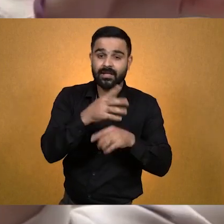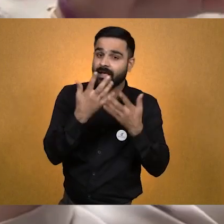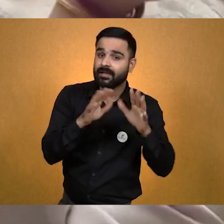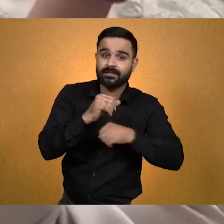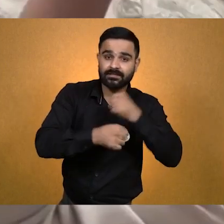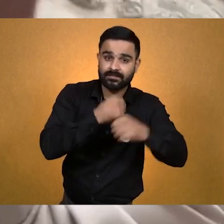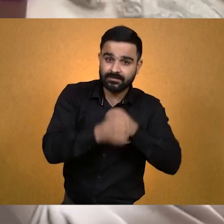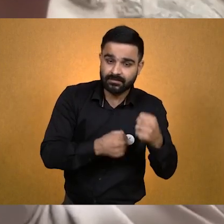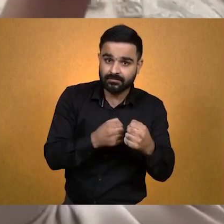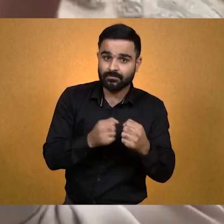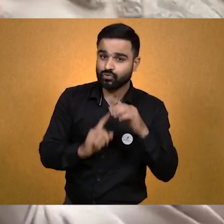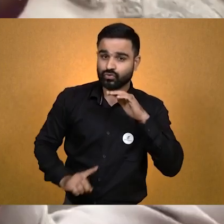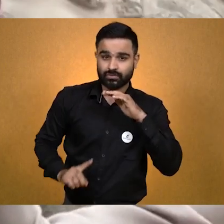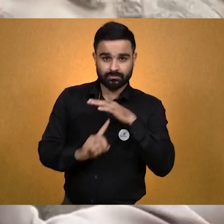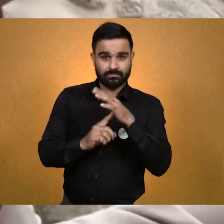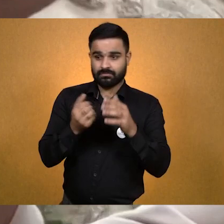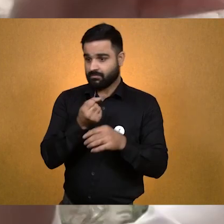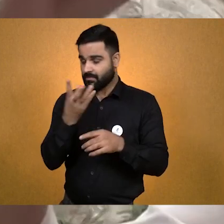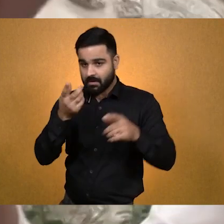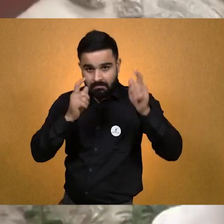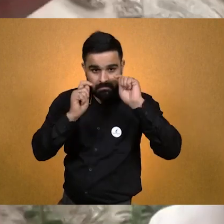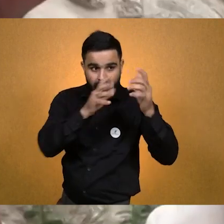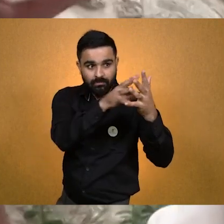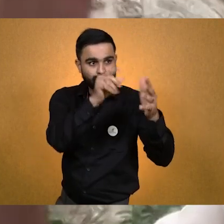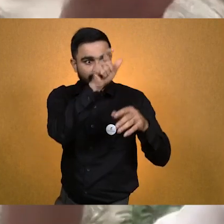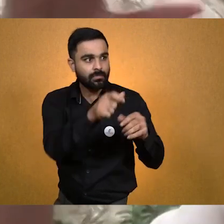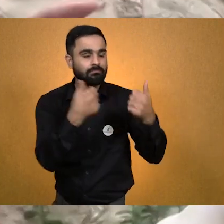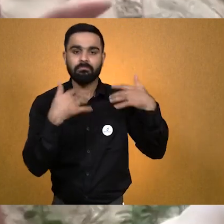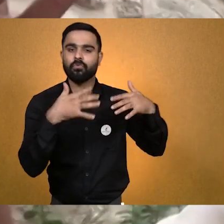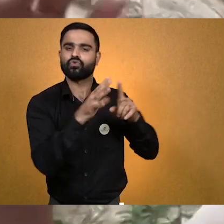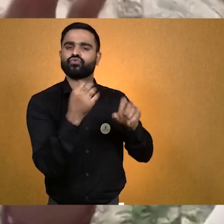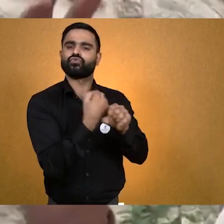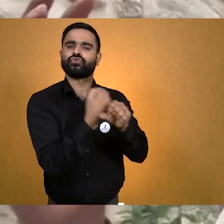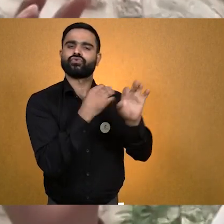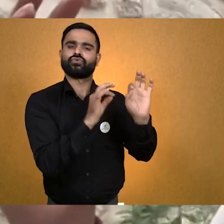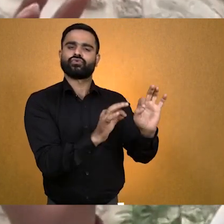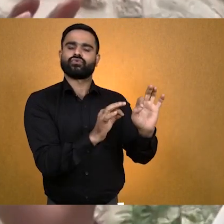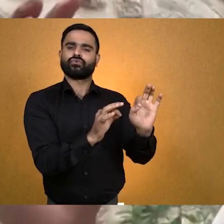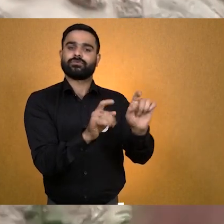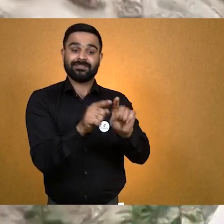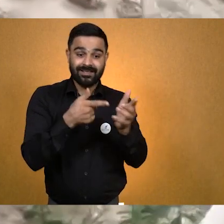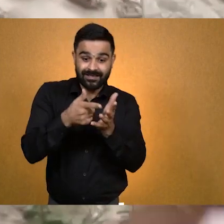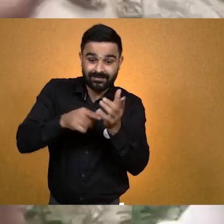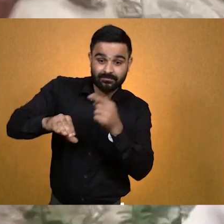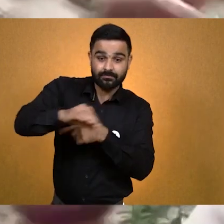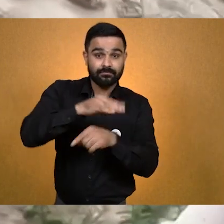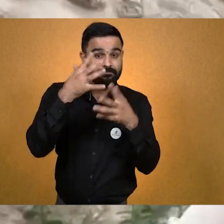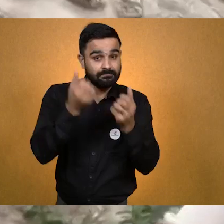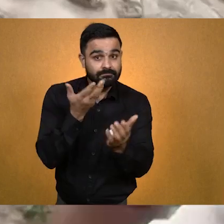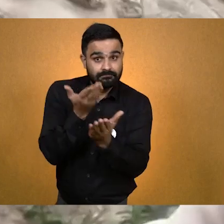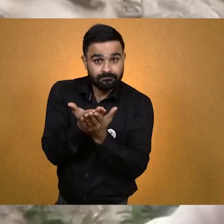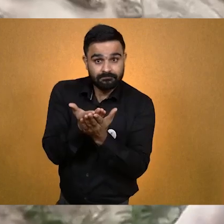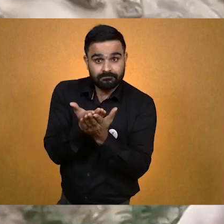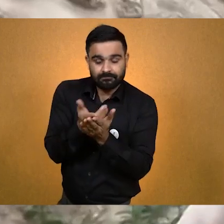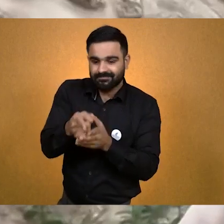mein, at the top, there are these role models and there are these athletes doing very well. And then at the ground level, they want to get there, but